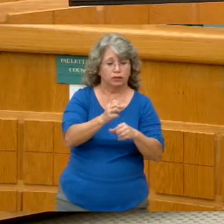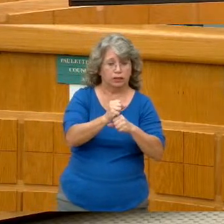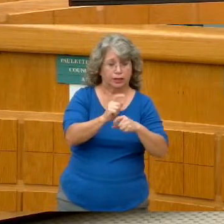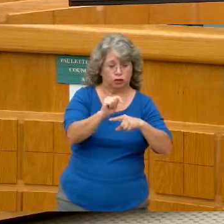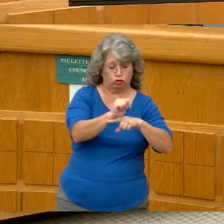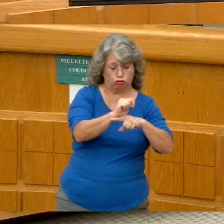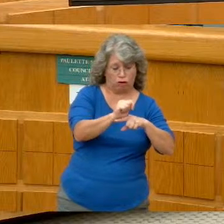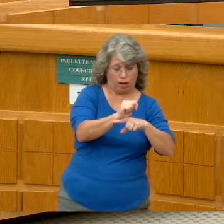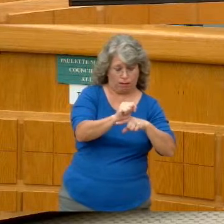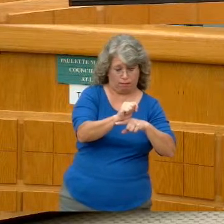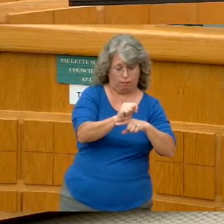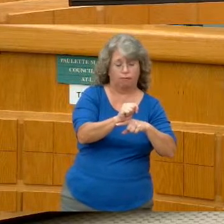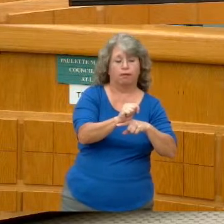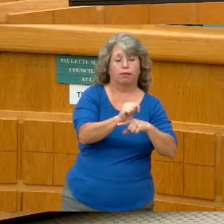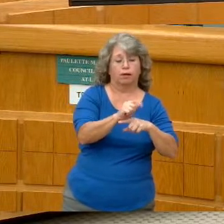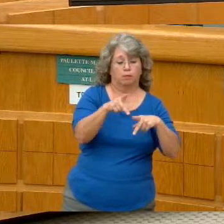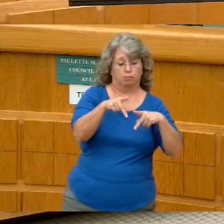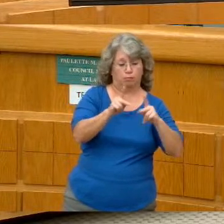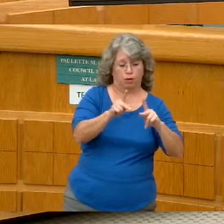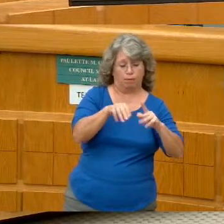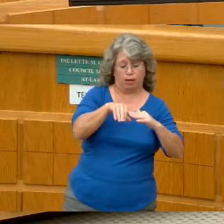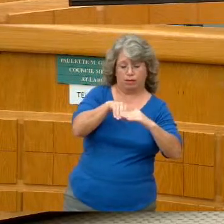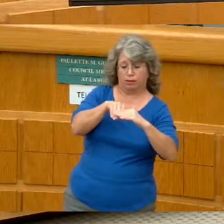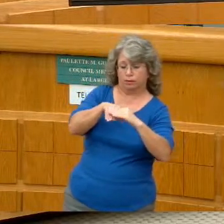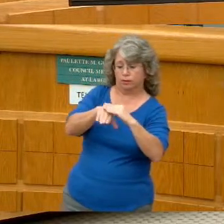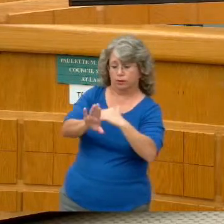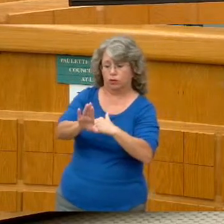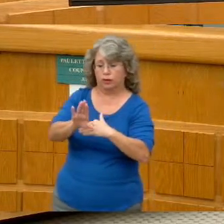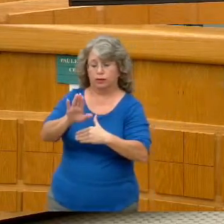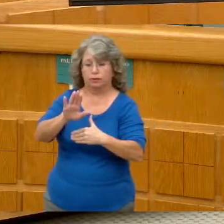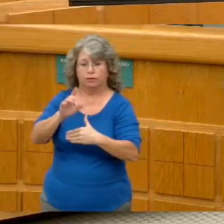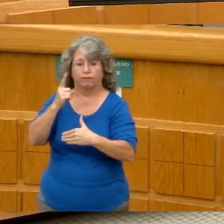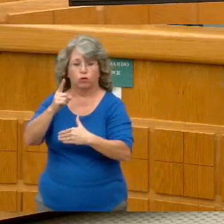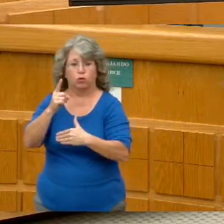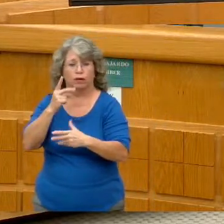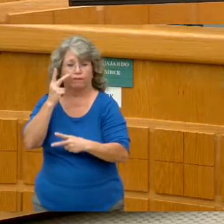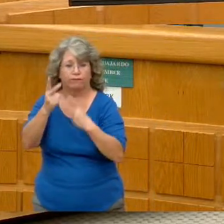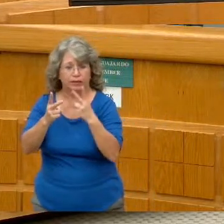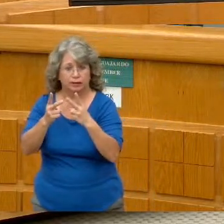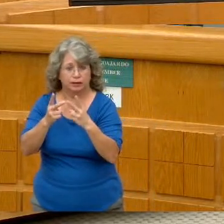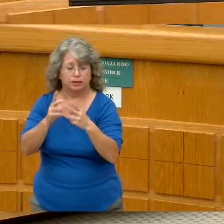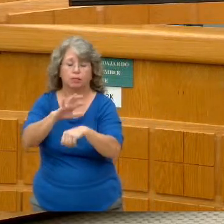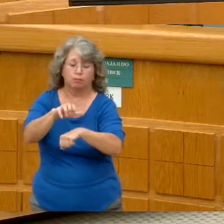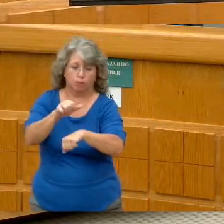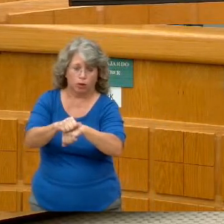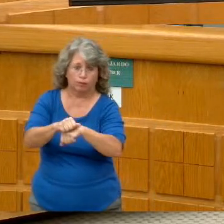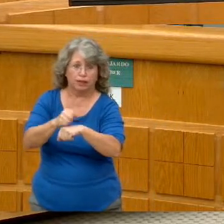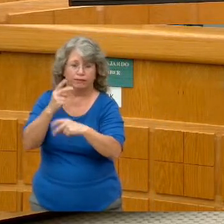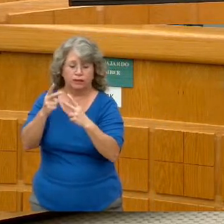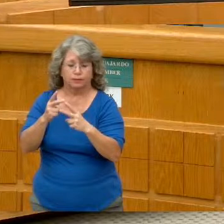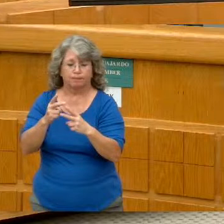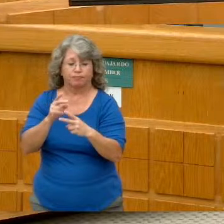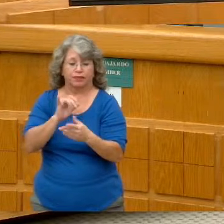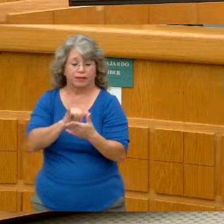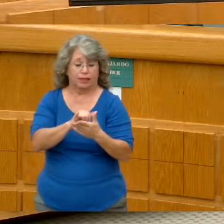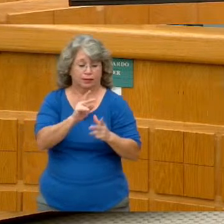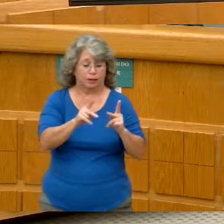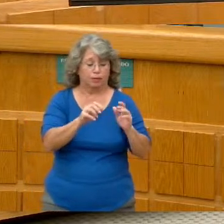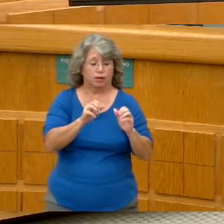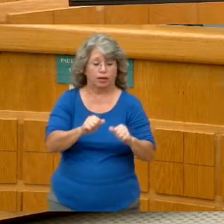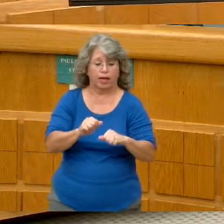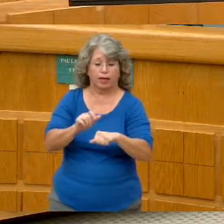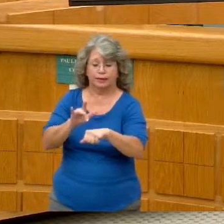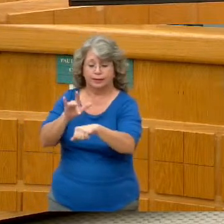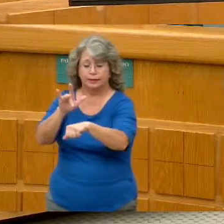scheduled visit to the resident's room for a face-to-face visit. Caregivers will be able to touch their loved ones, but